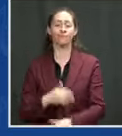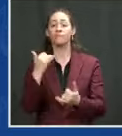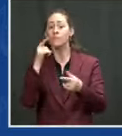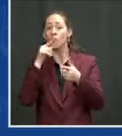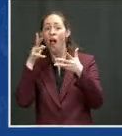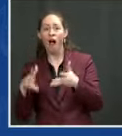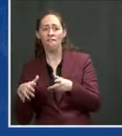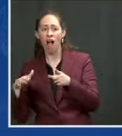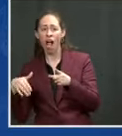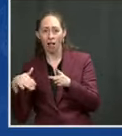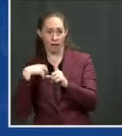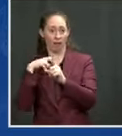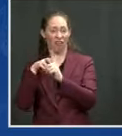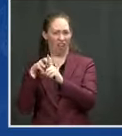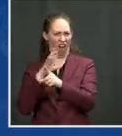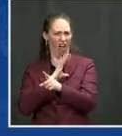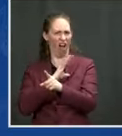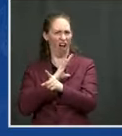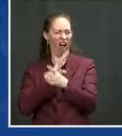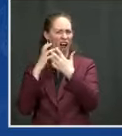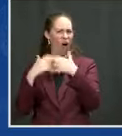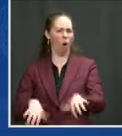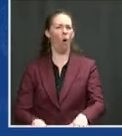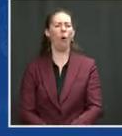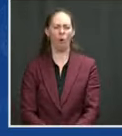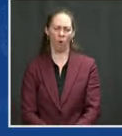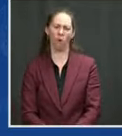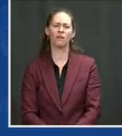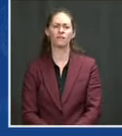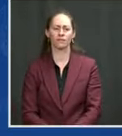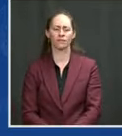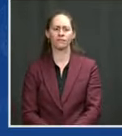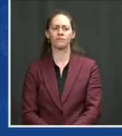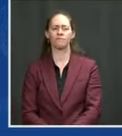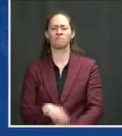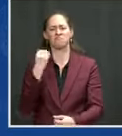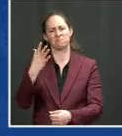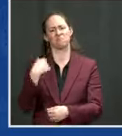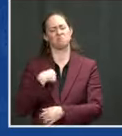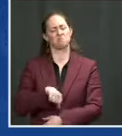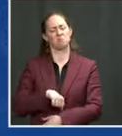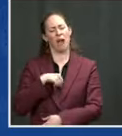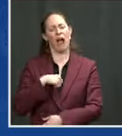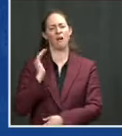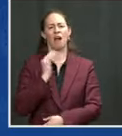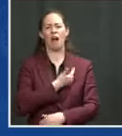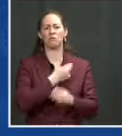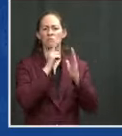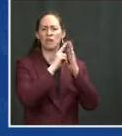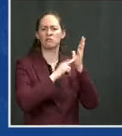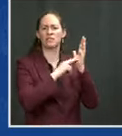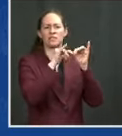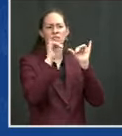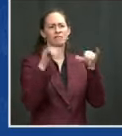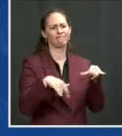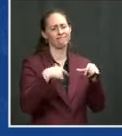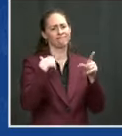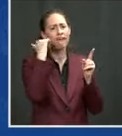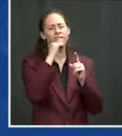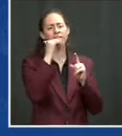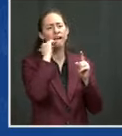And so I'm very proud of those systems that we've stood up and we're using every single other thing that the